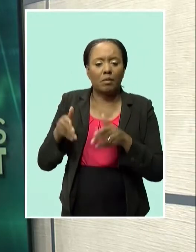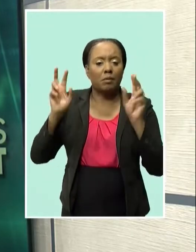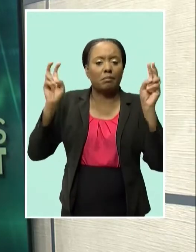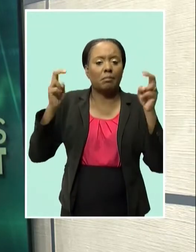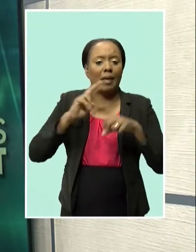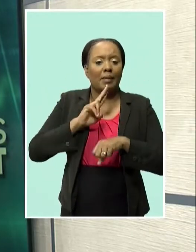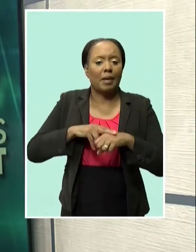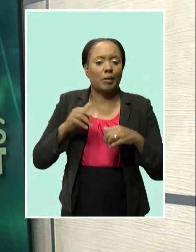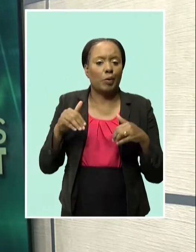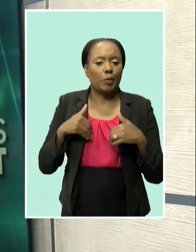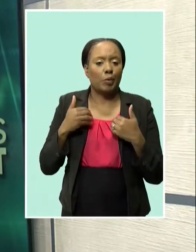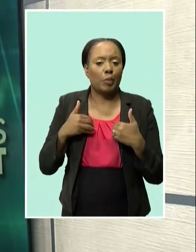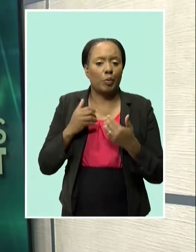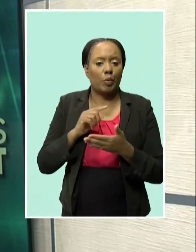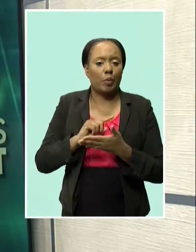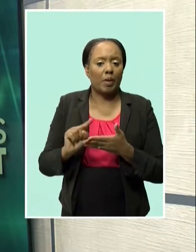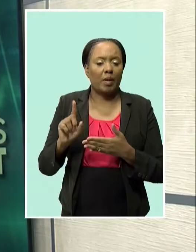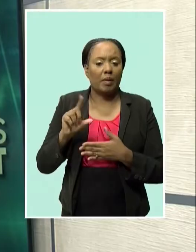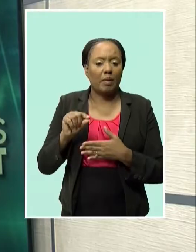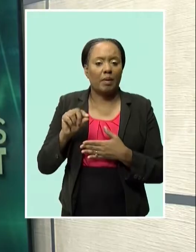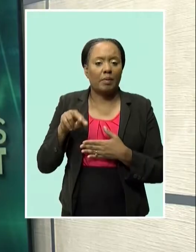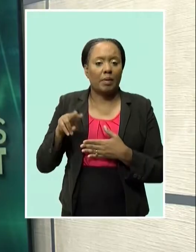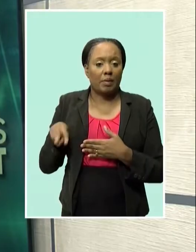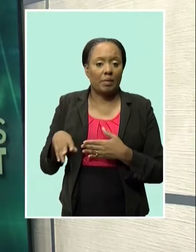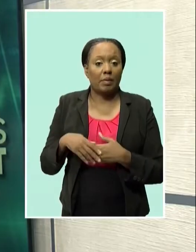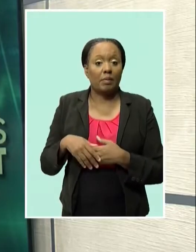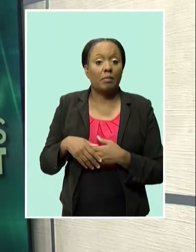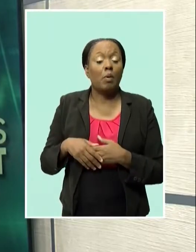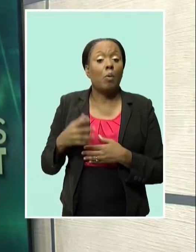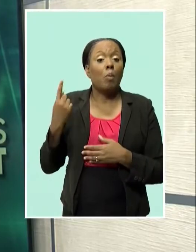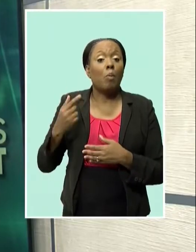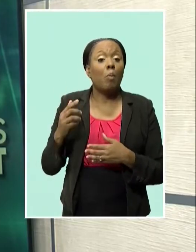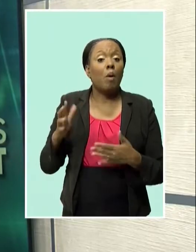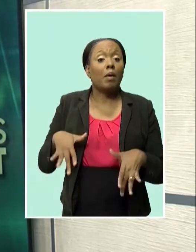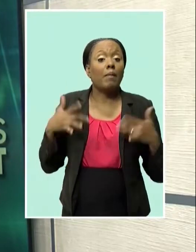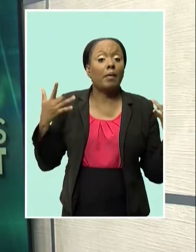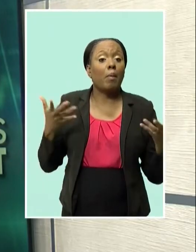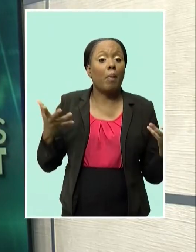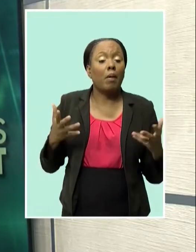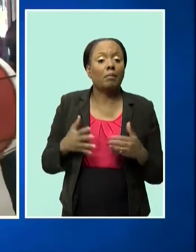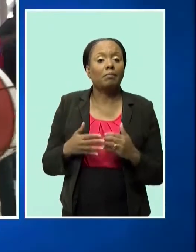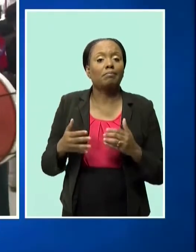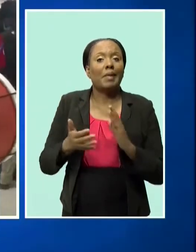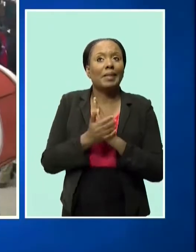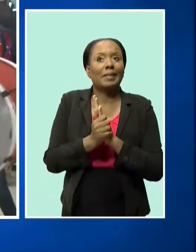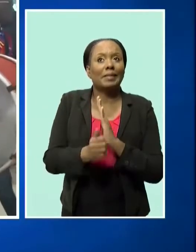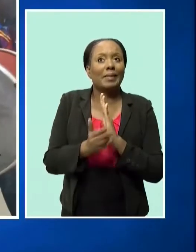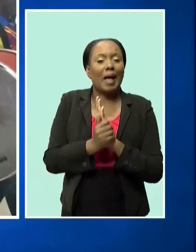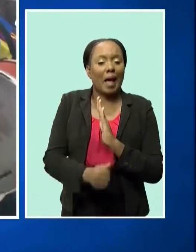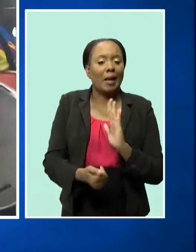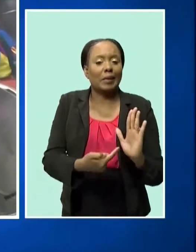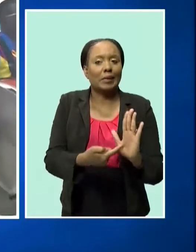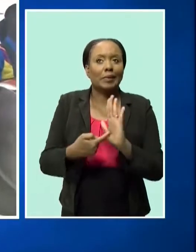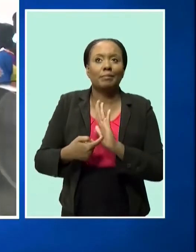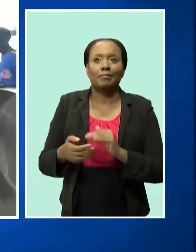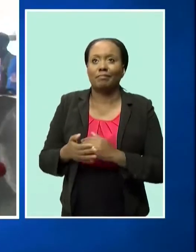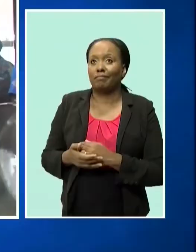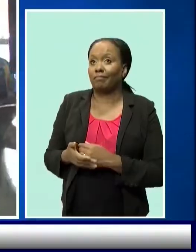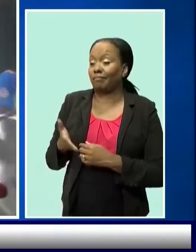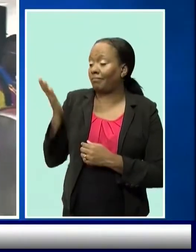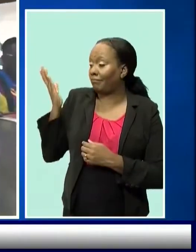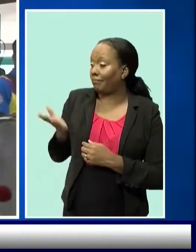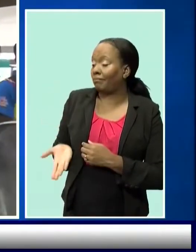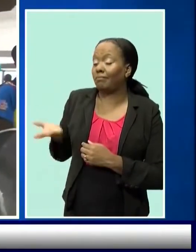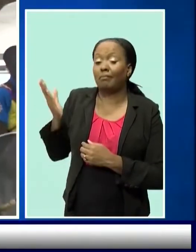One of the major events of the week was the Youth and Talent Expo. Ryan Broom has more. With some changes to the original calendar, the Youth